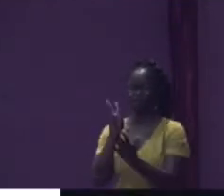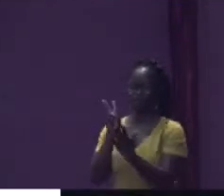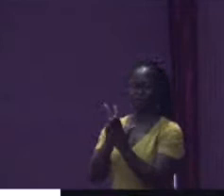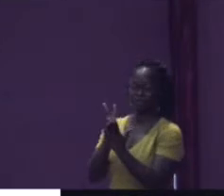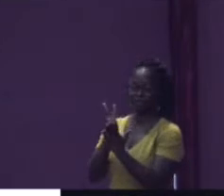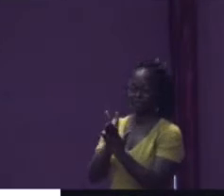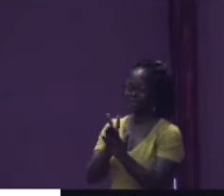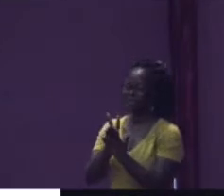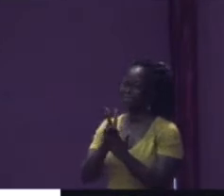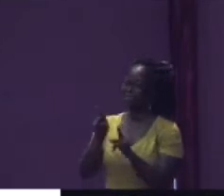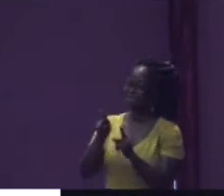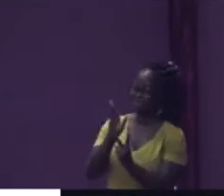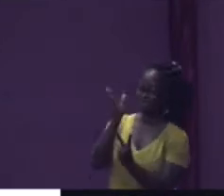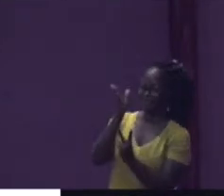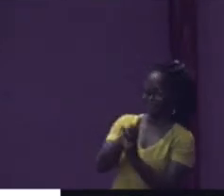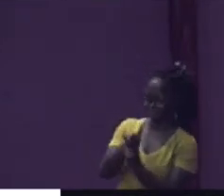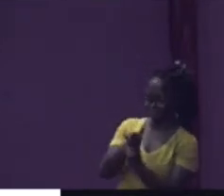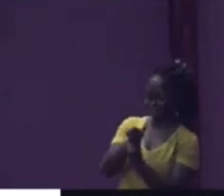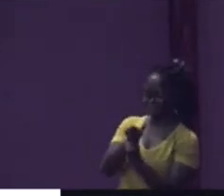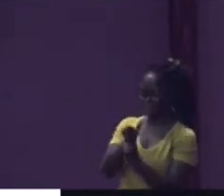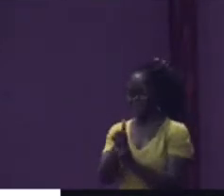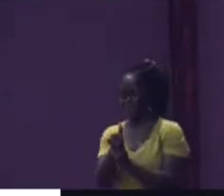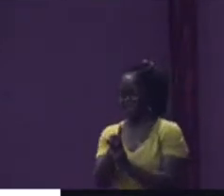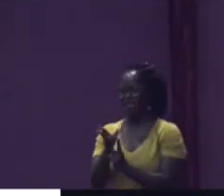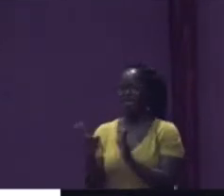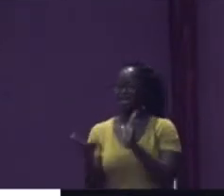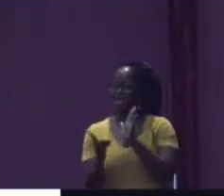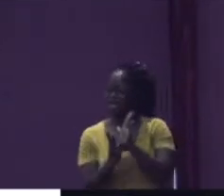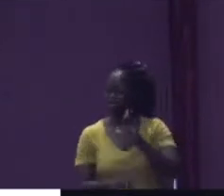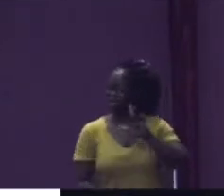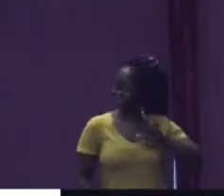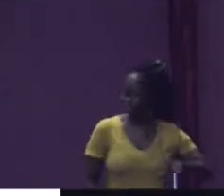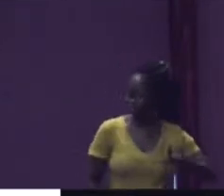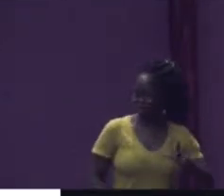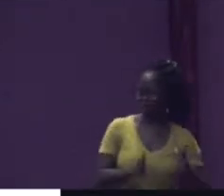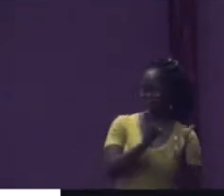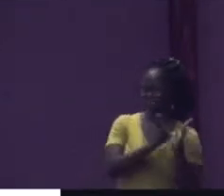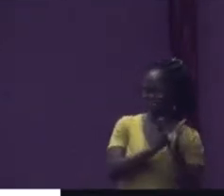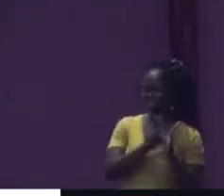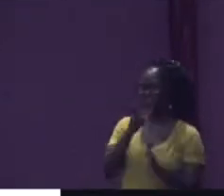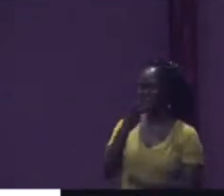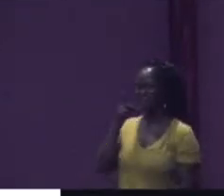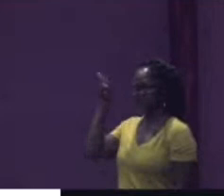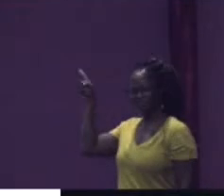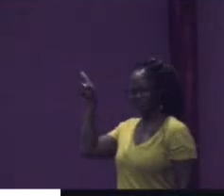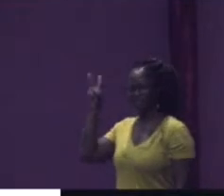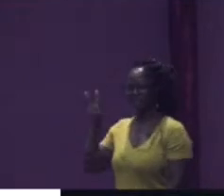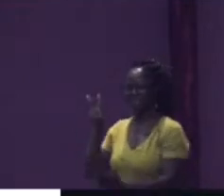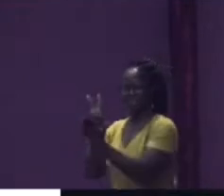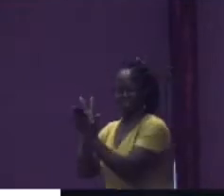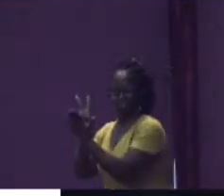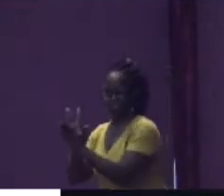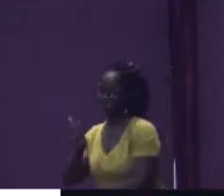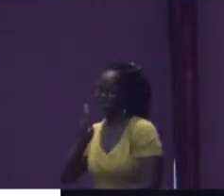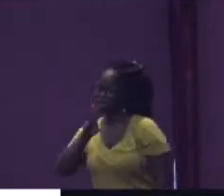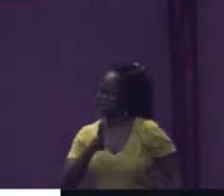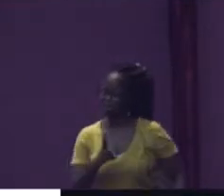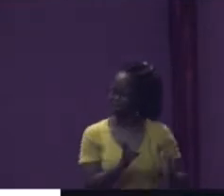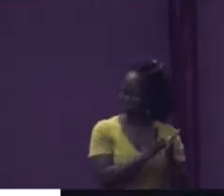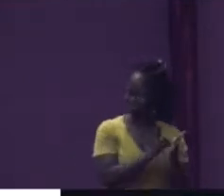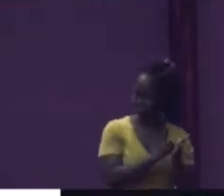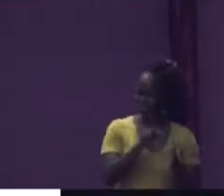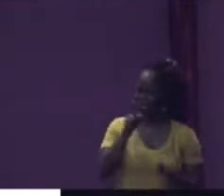is surprising. And she had to learn the Indian language, in this